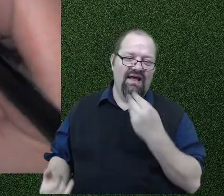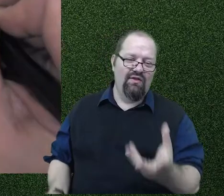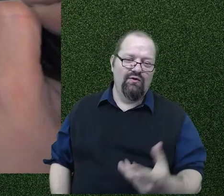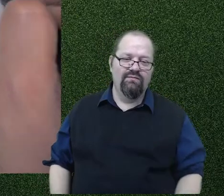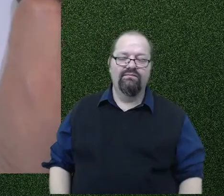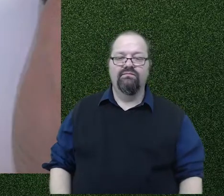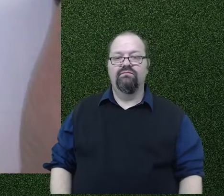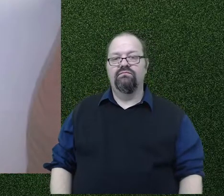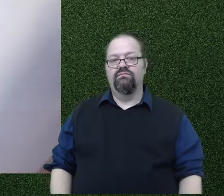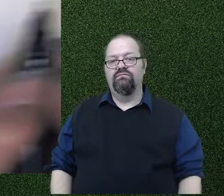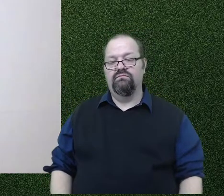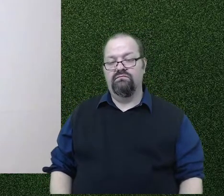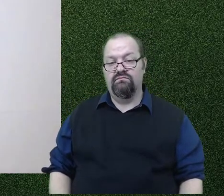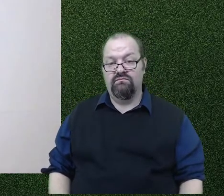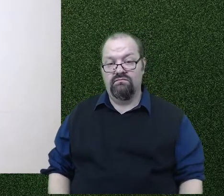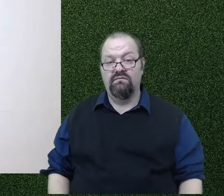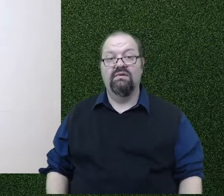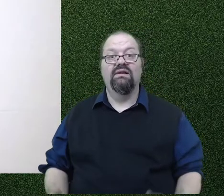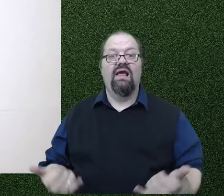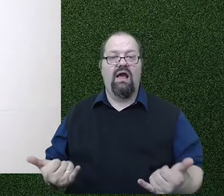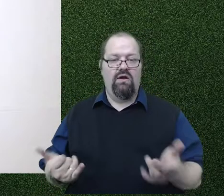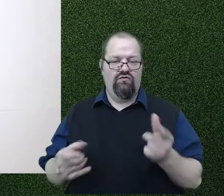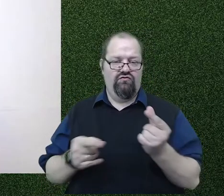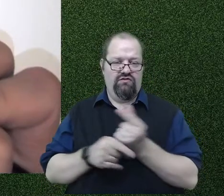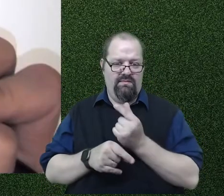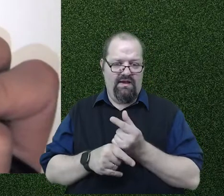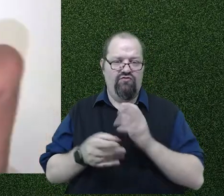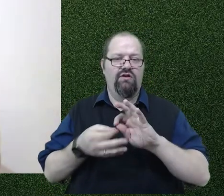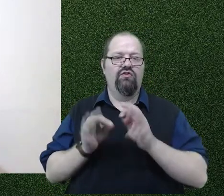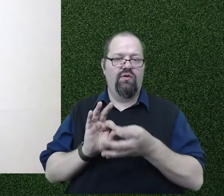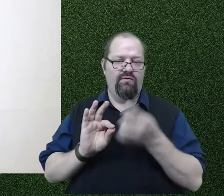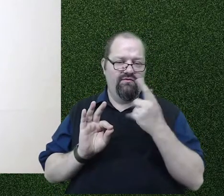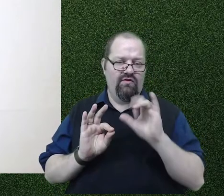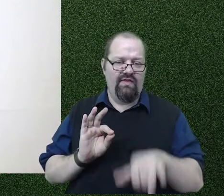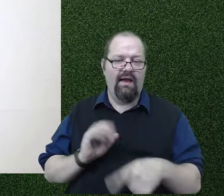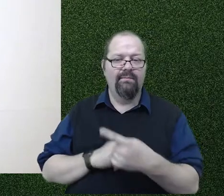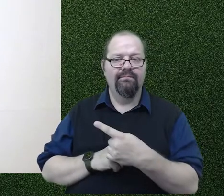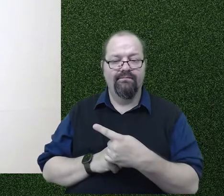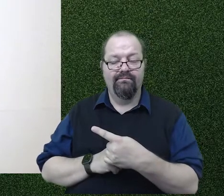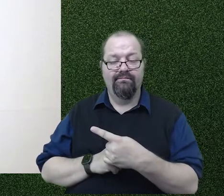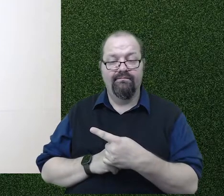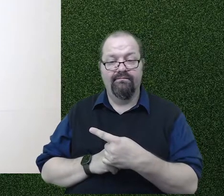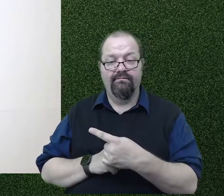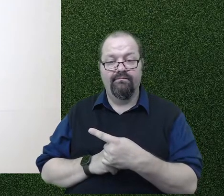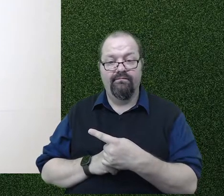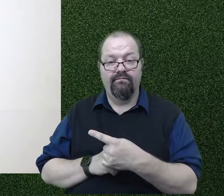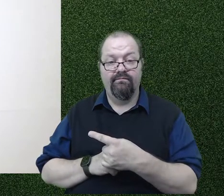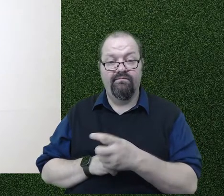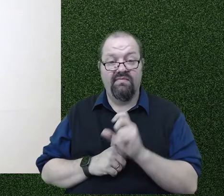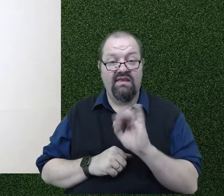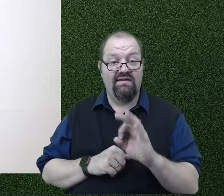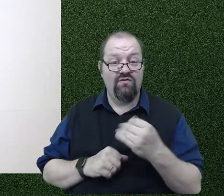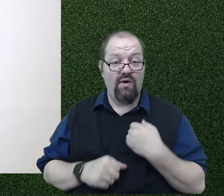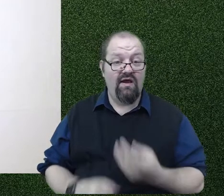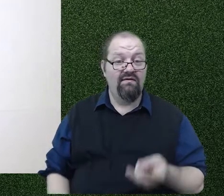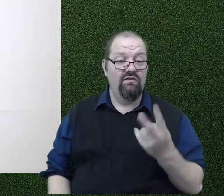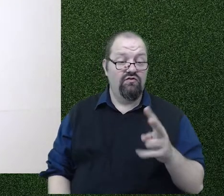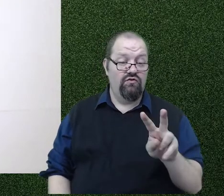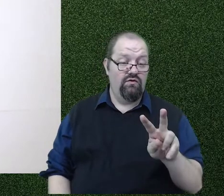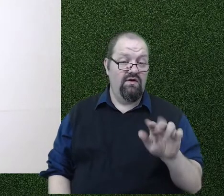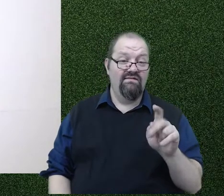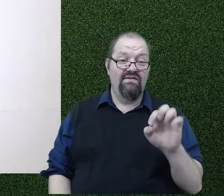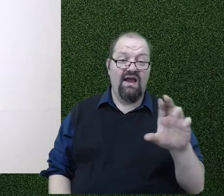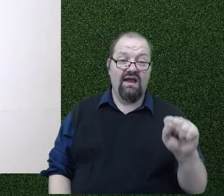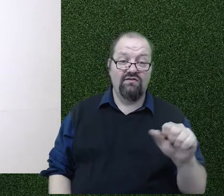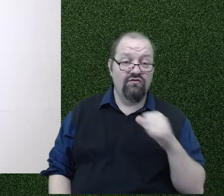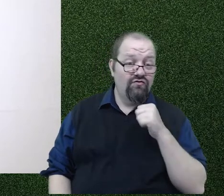Here's our first geometric interpretation. If I have two vectors and those two vectors aren't parallel to each other, let's